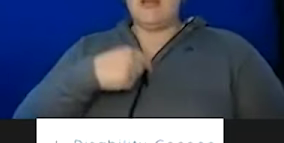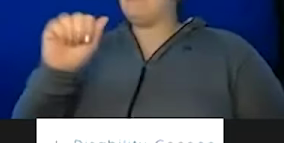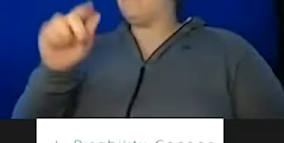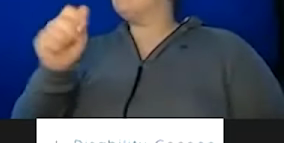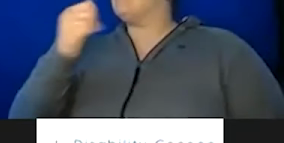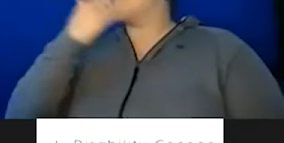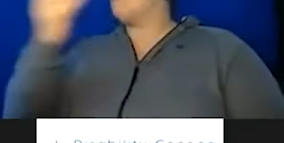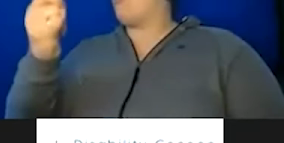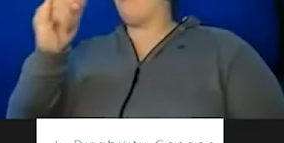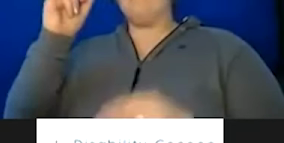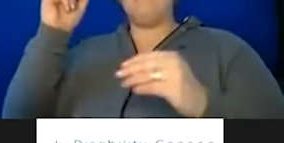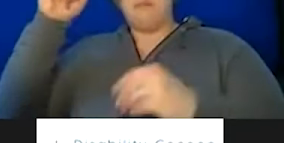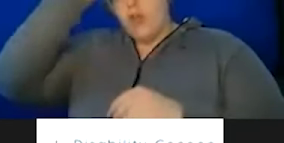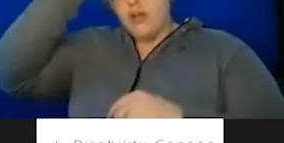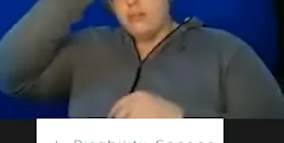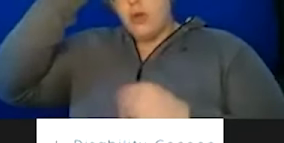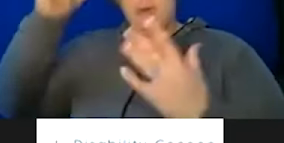want to look into